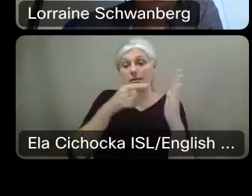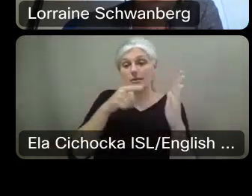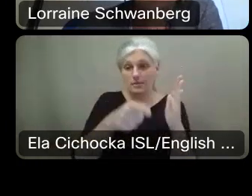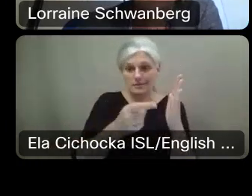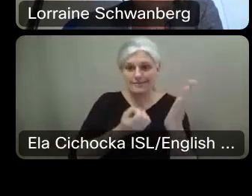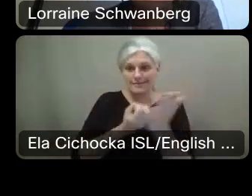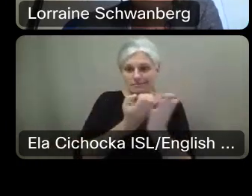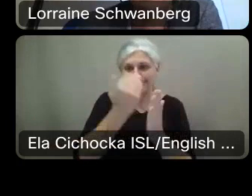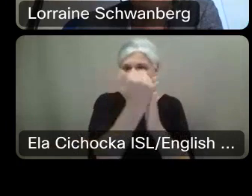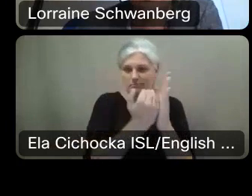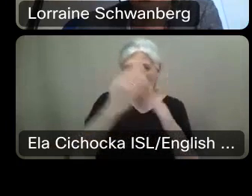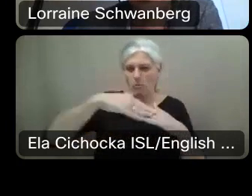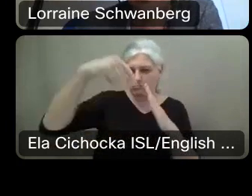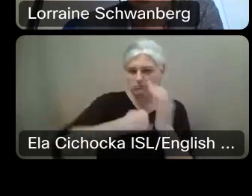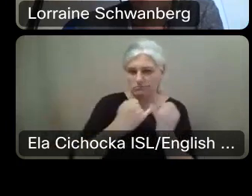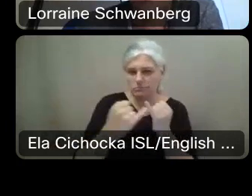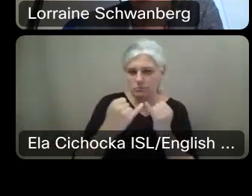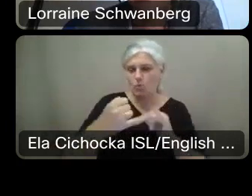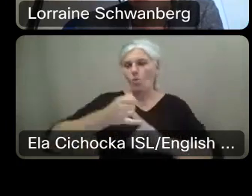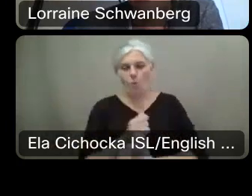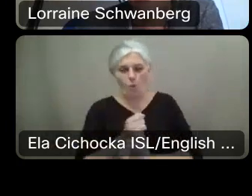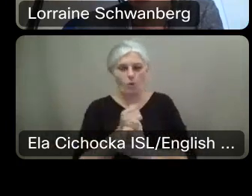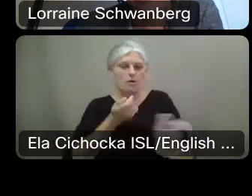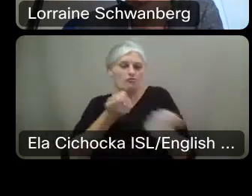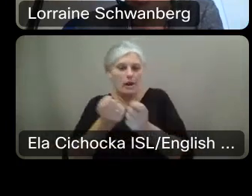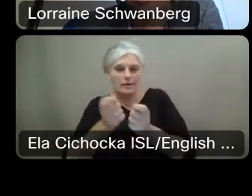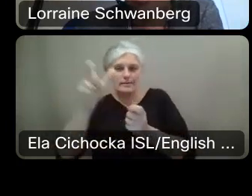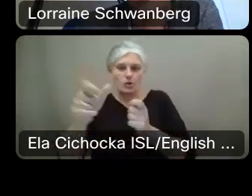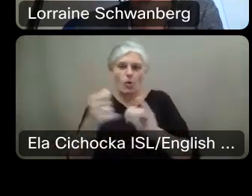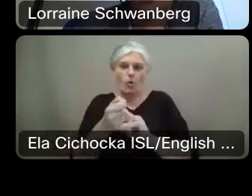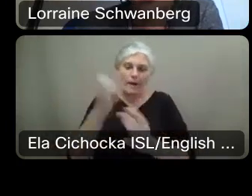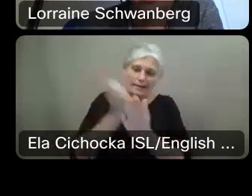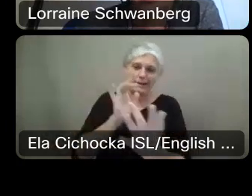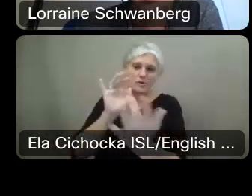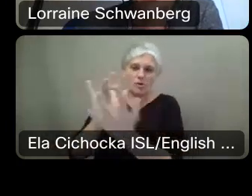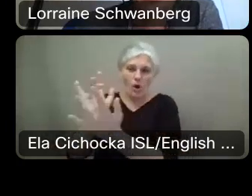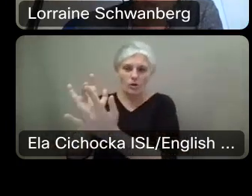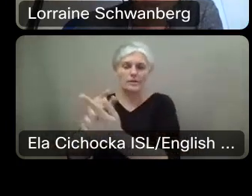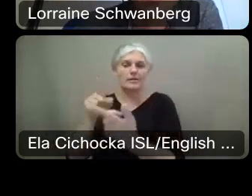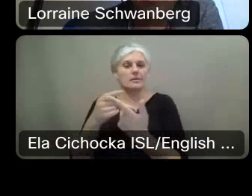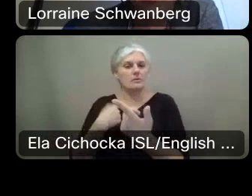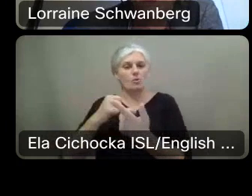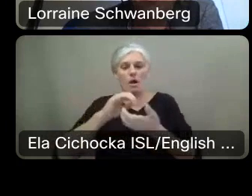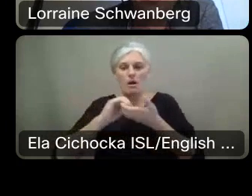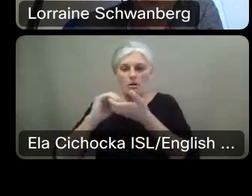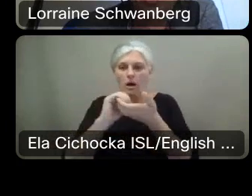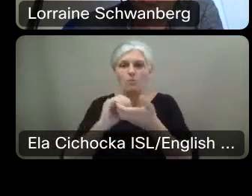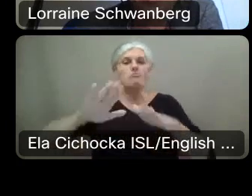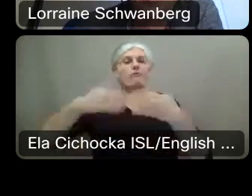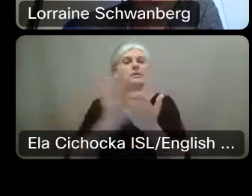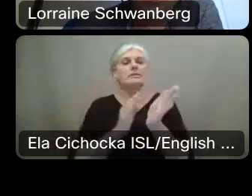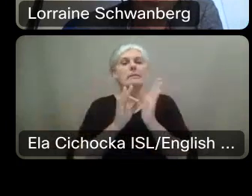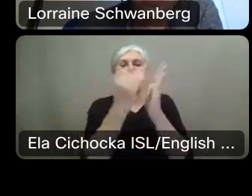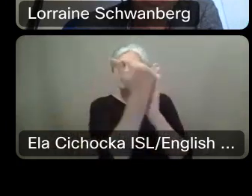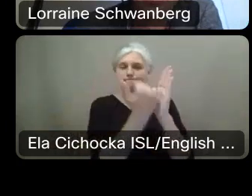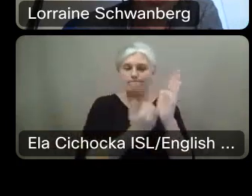it a little bit further in terms of what regulator needs to be contacted, and certainly our regulatory colleagues will be providing some guidance, and